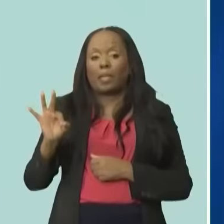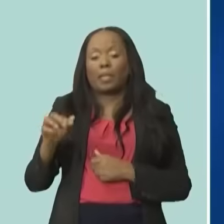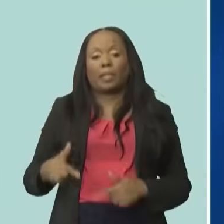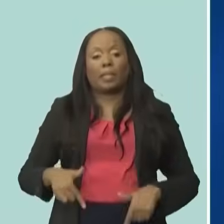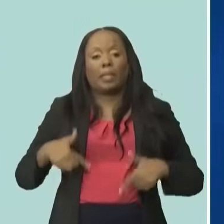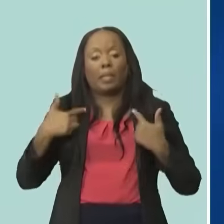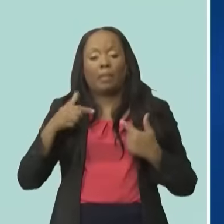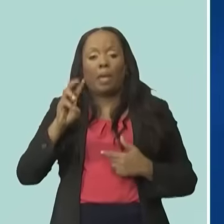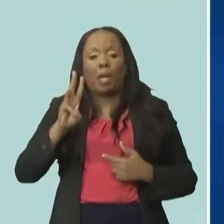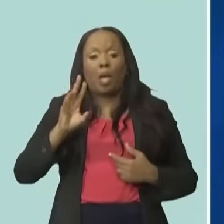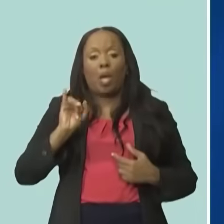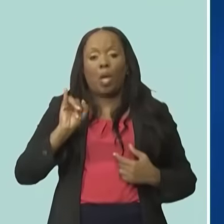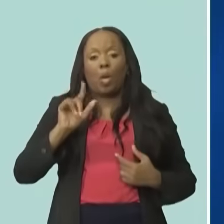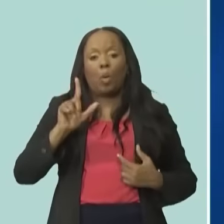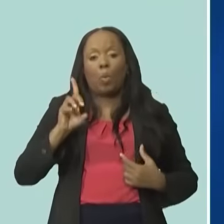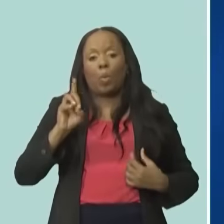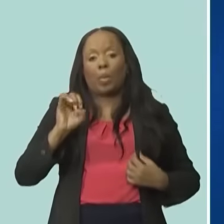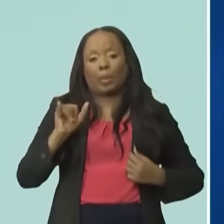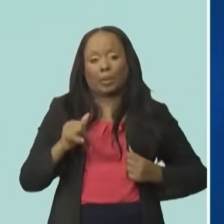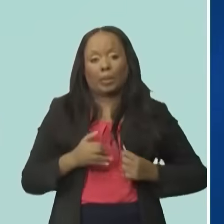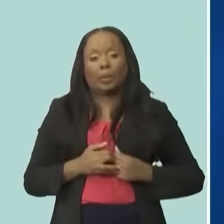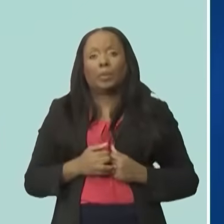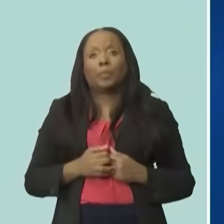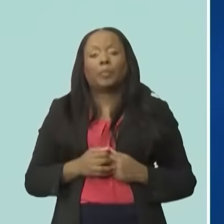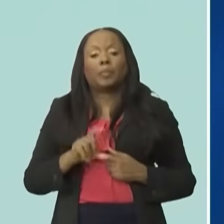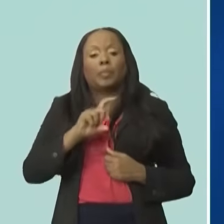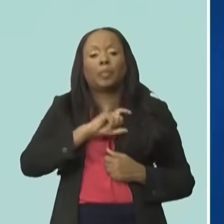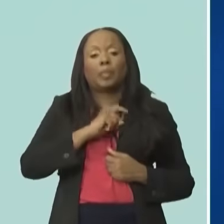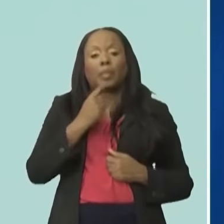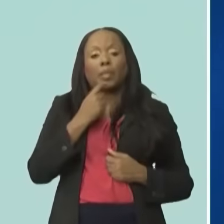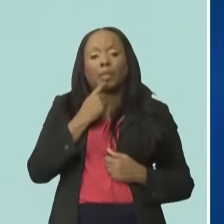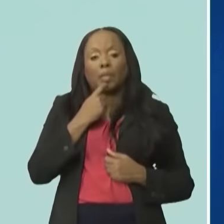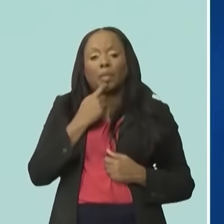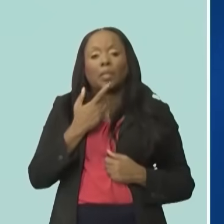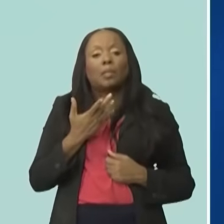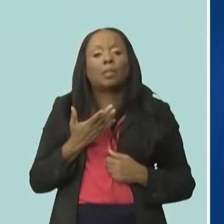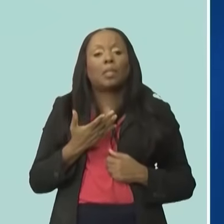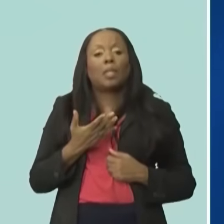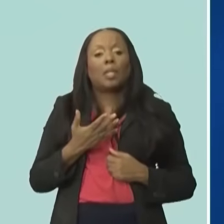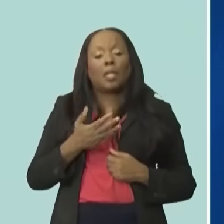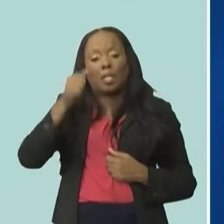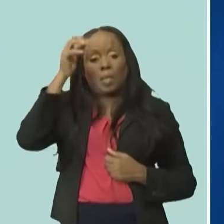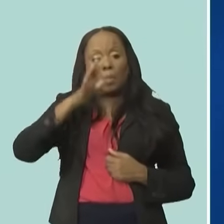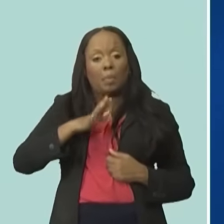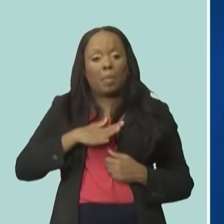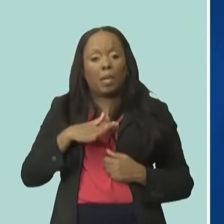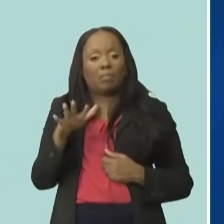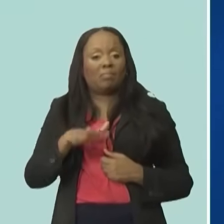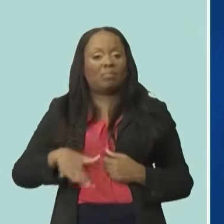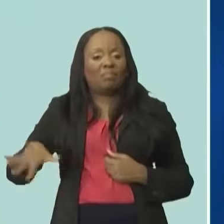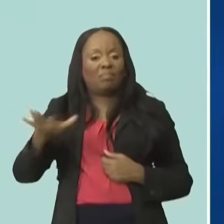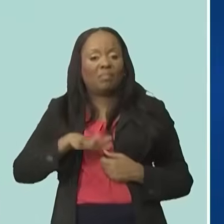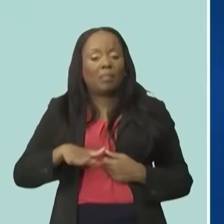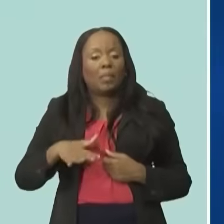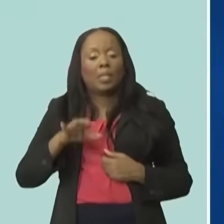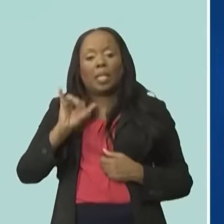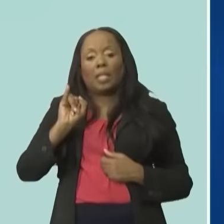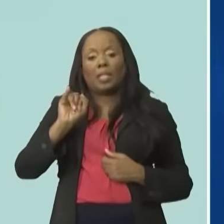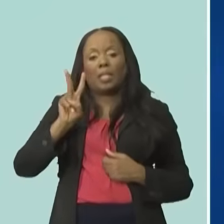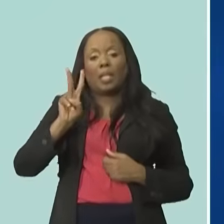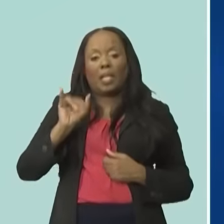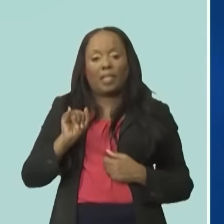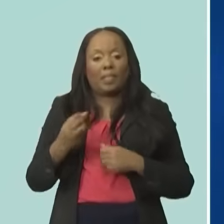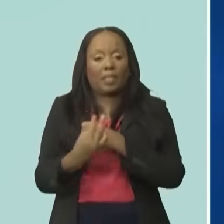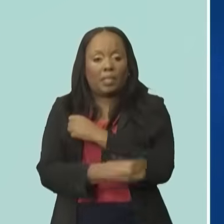Officer Inspector Ryan Brathwaite says initial investigations have shown that Calderon was in the area of Skeets Road, the Ivy, St.